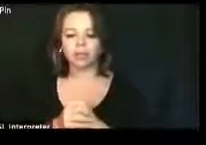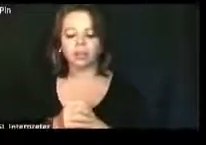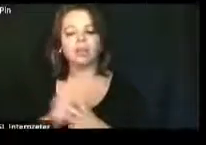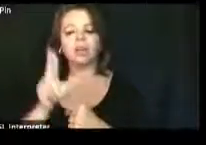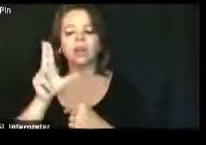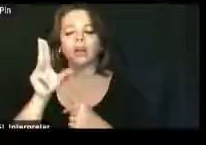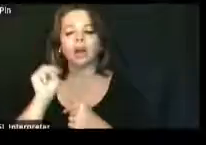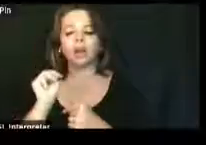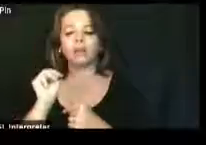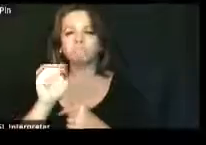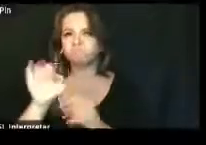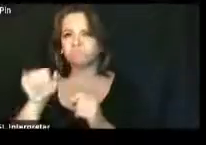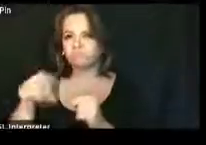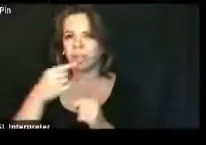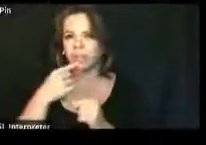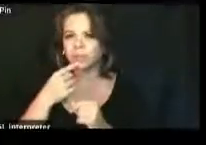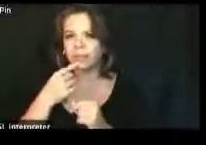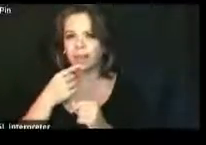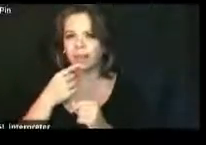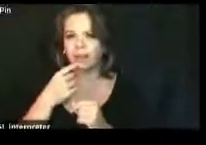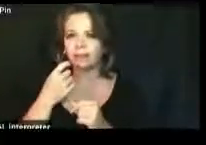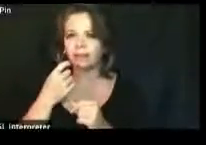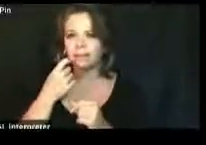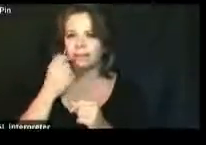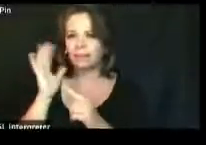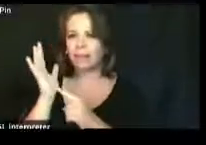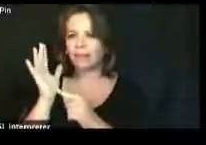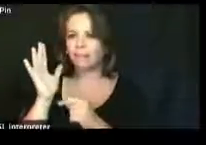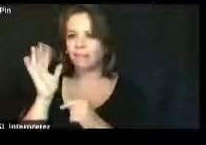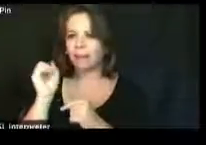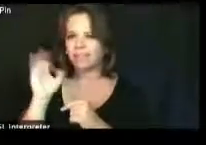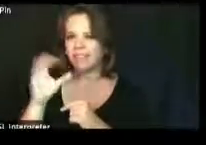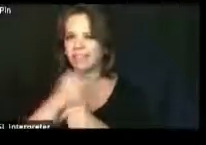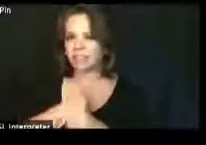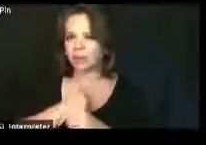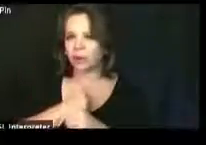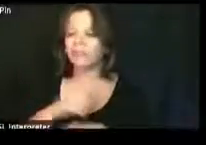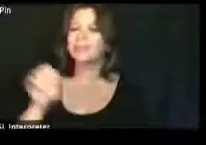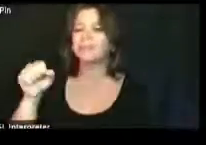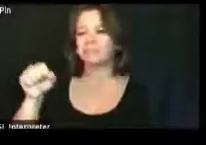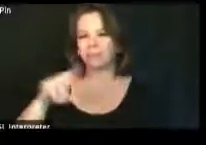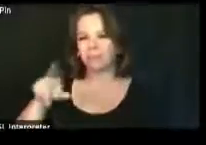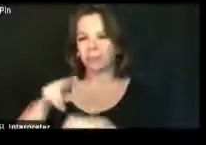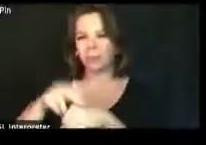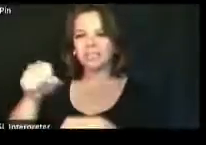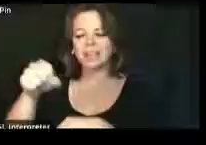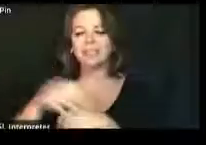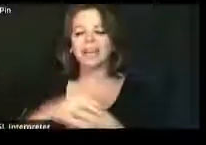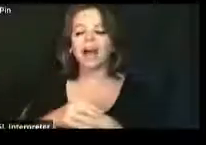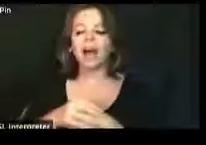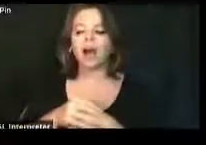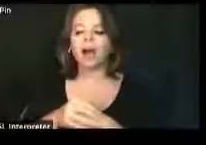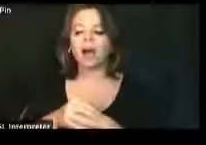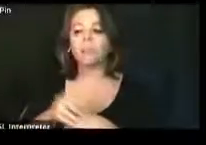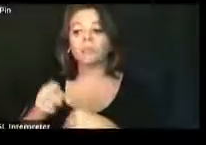Could you just repeat the last 5 seconds of what you said? So sorry. Yes, certainly. Would you please be able to